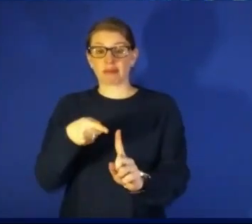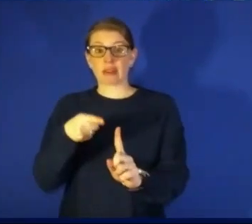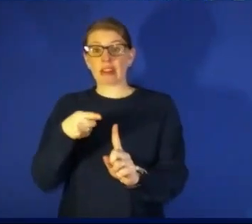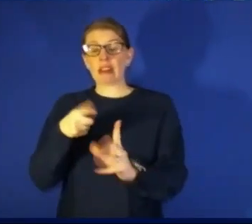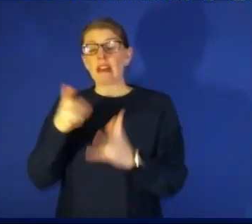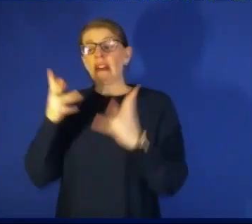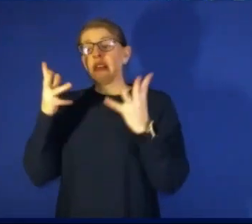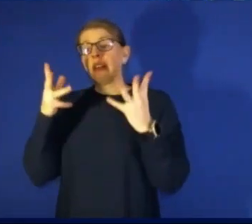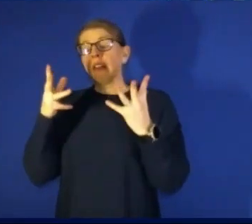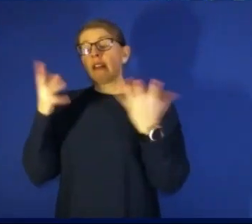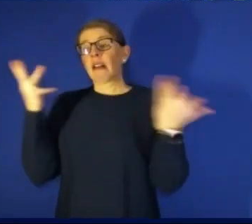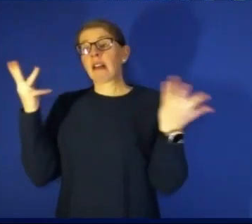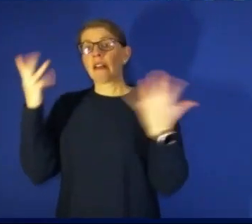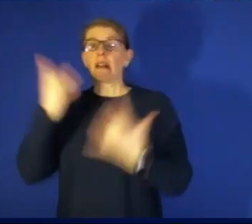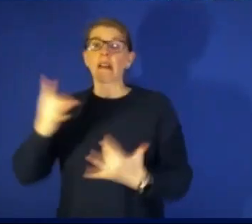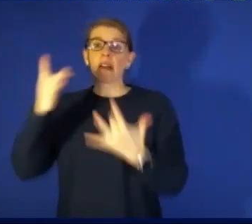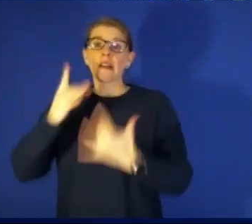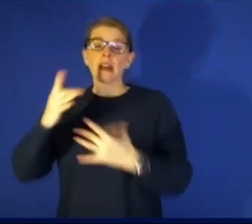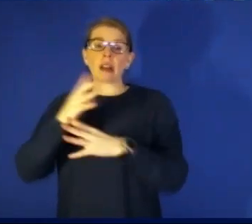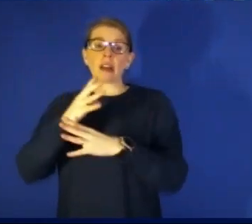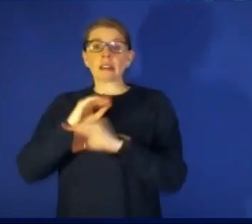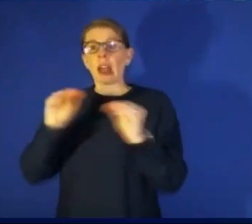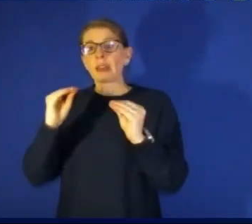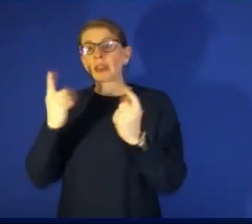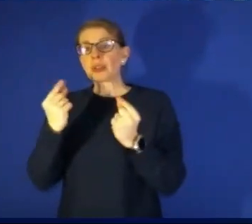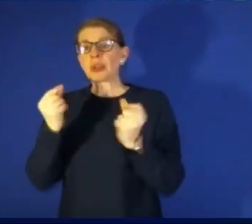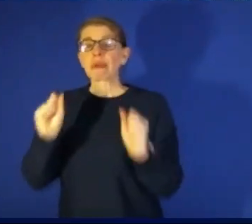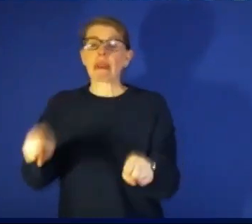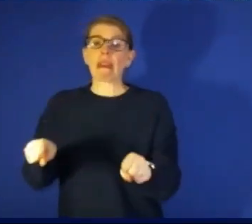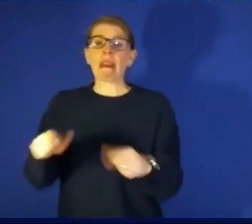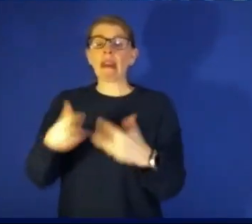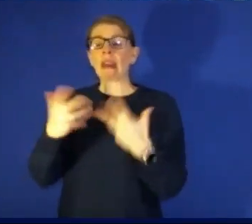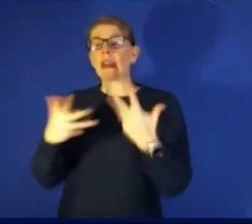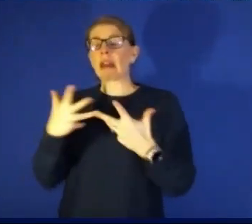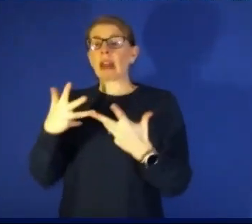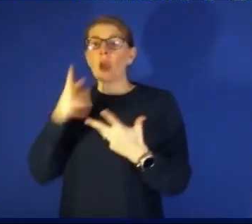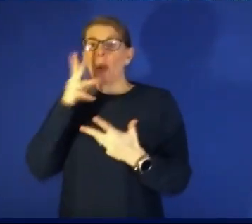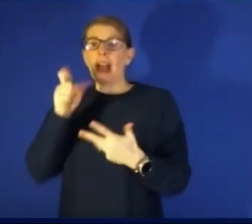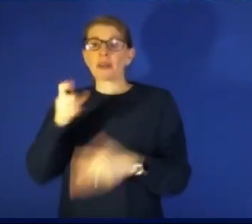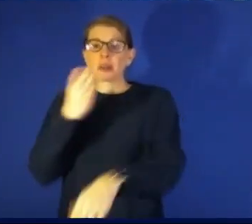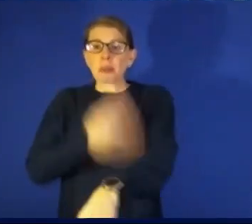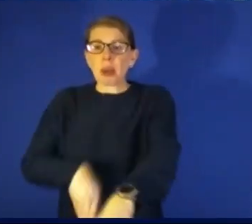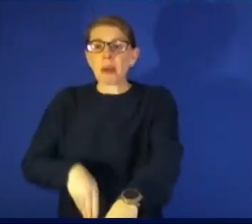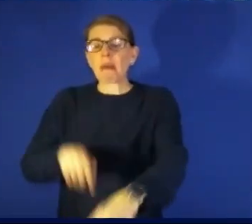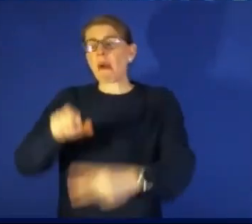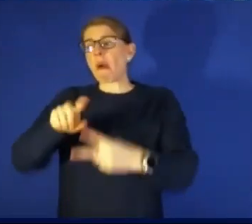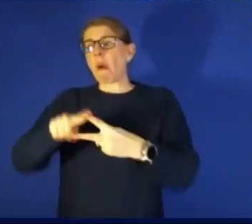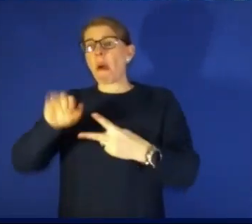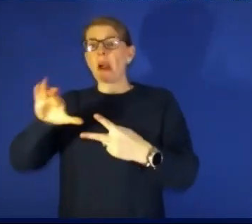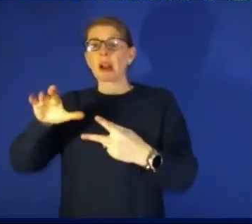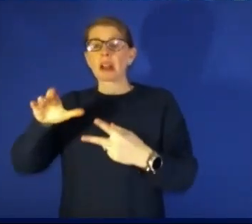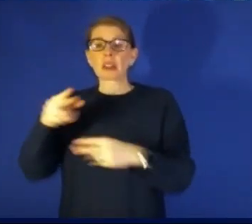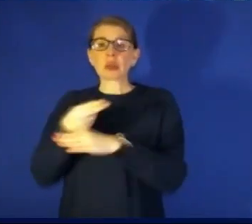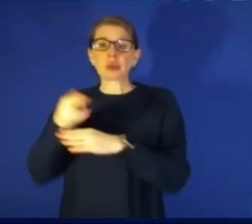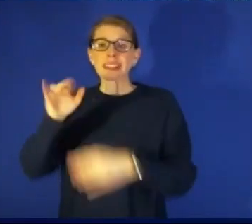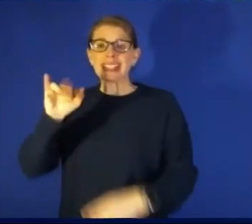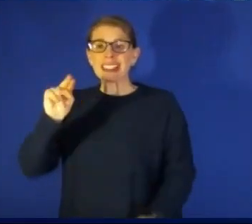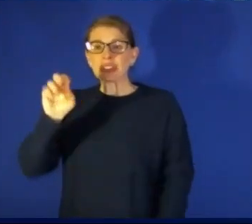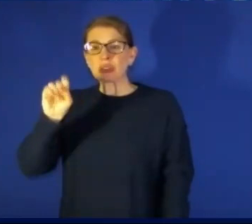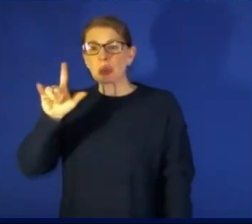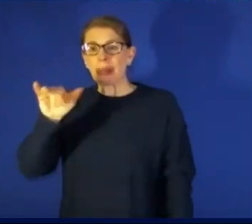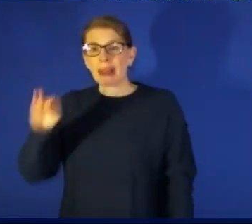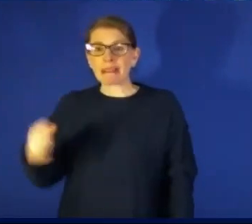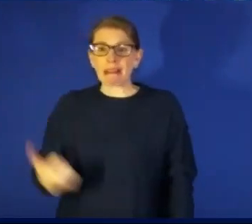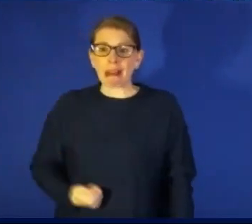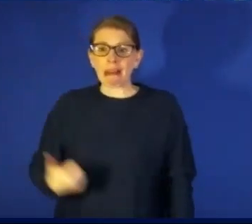nothing I can do, I've got diabetes and I'm going to end up on insulin and have an amputation, is usually a misconception that I think is